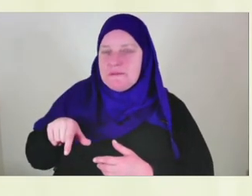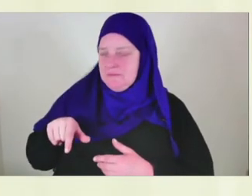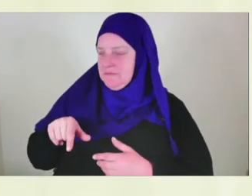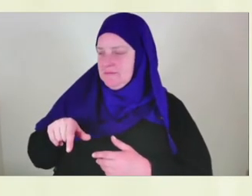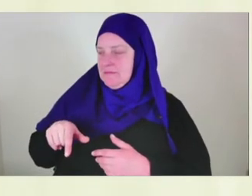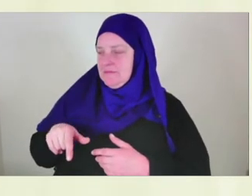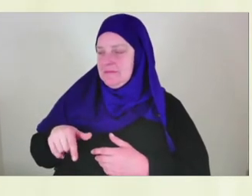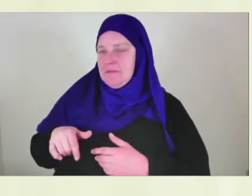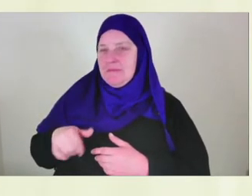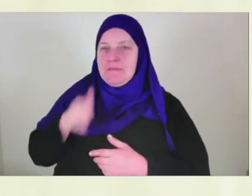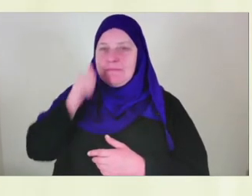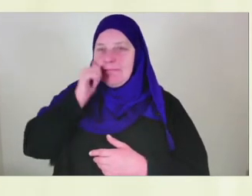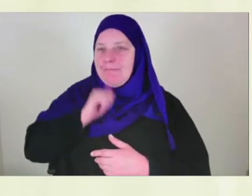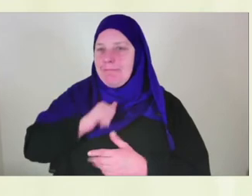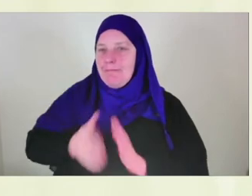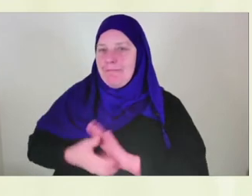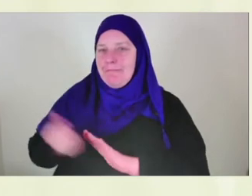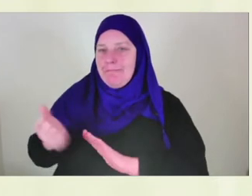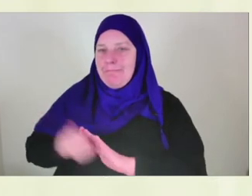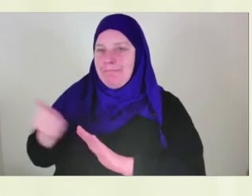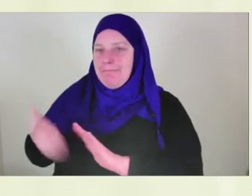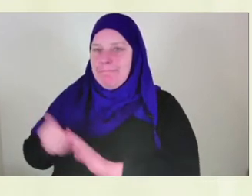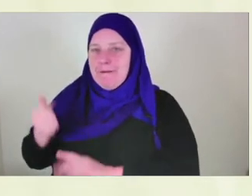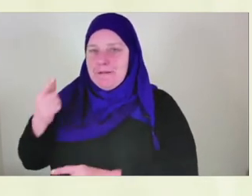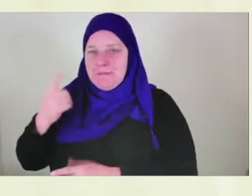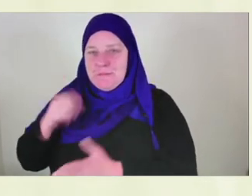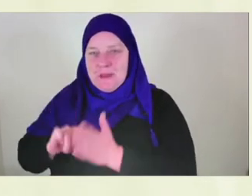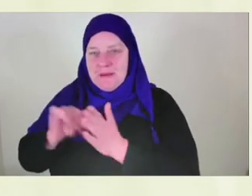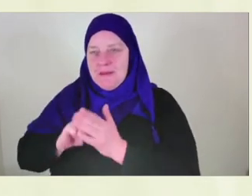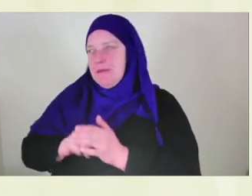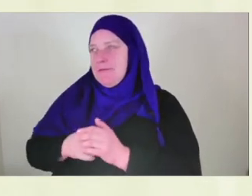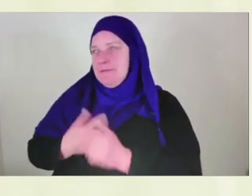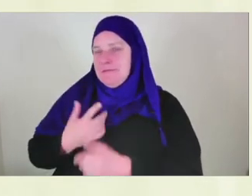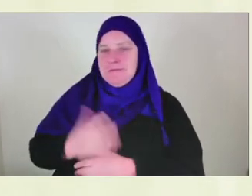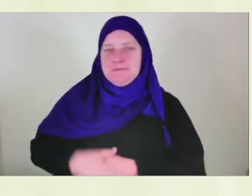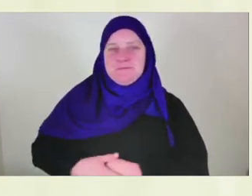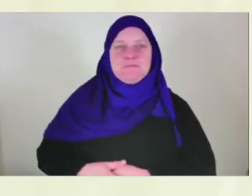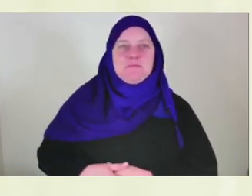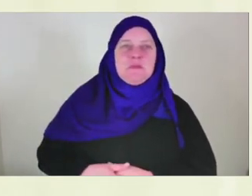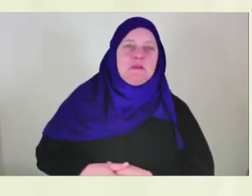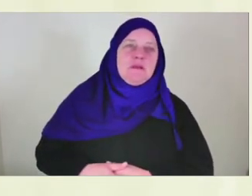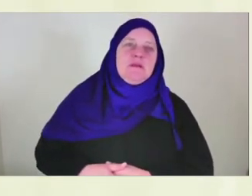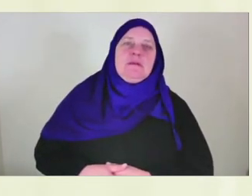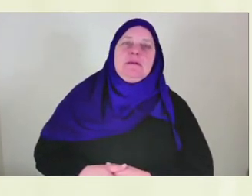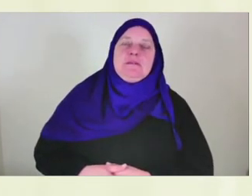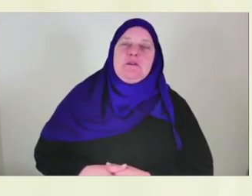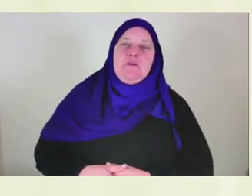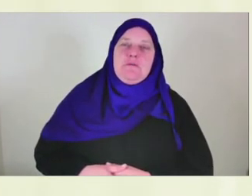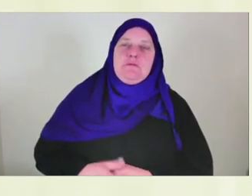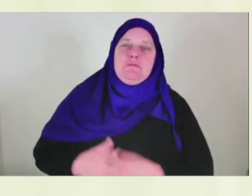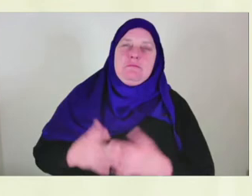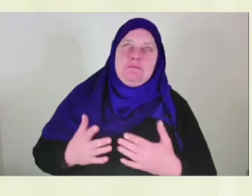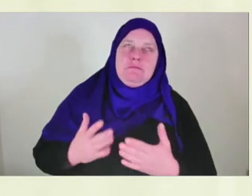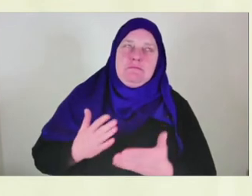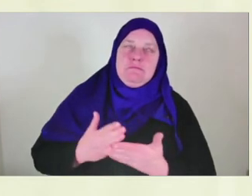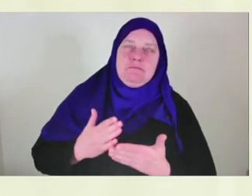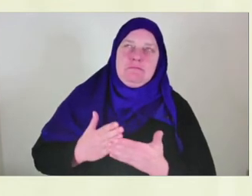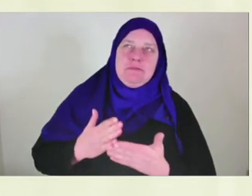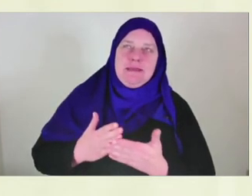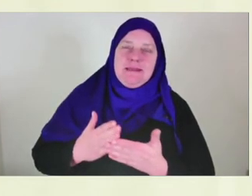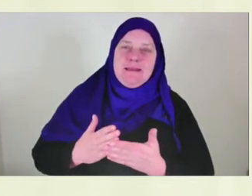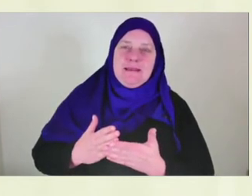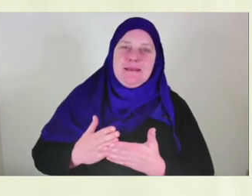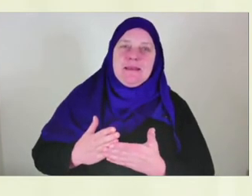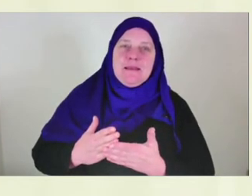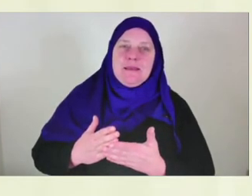finished their terms, when they're right near the end, conveniently. So what I'm trying to say is this